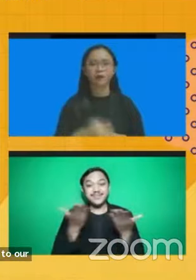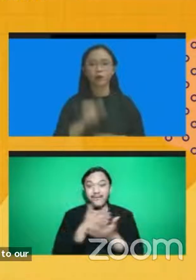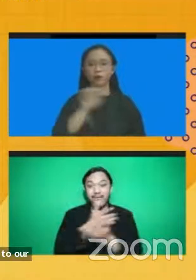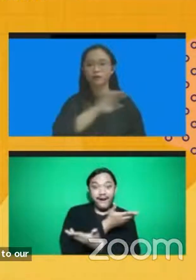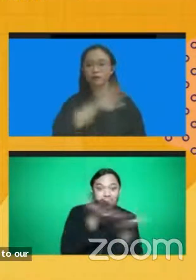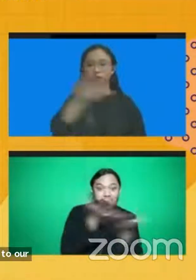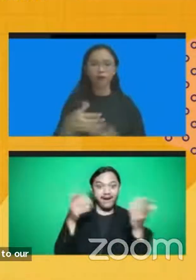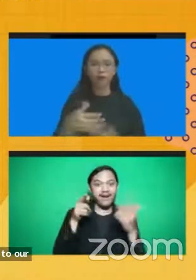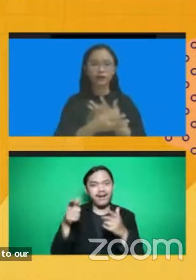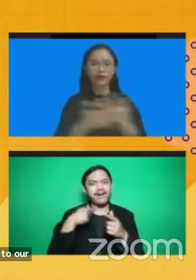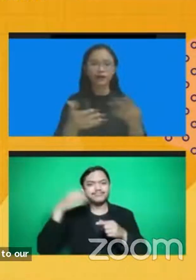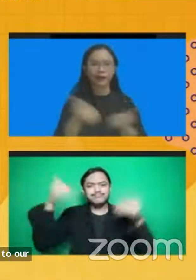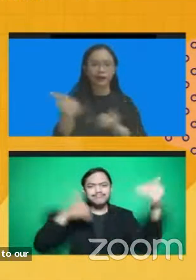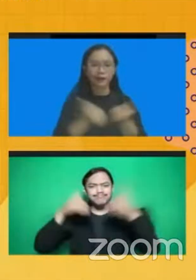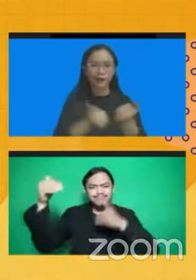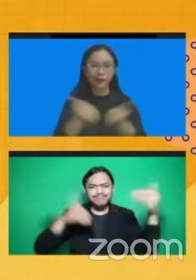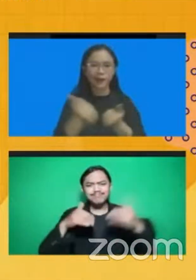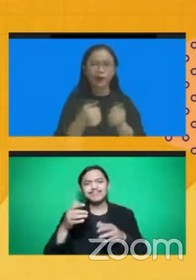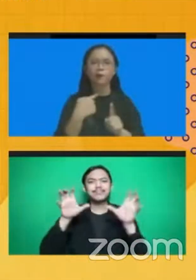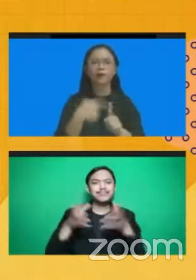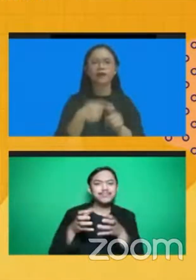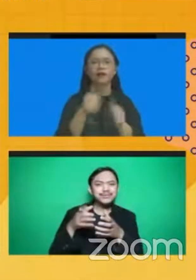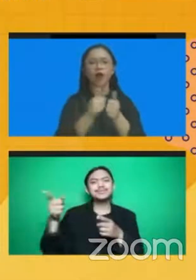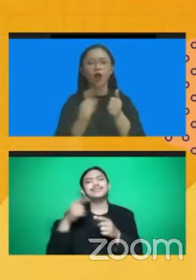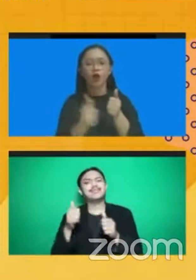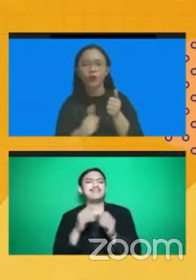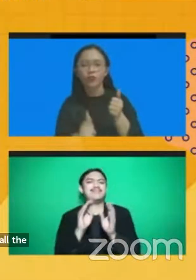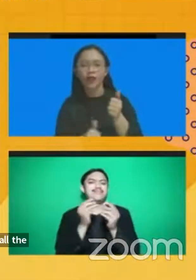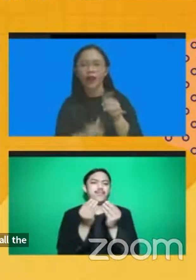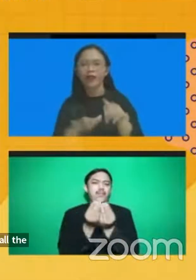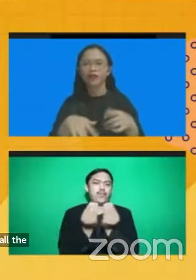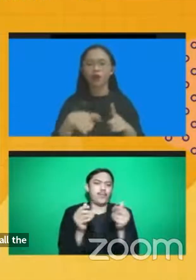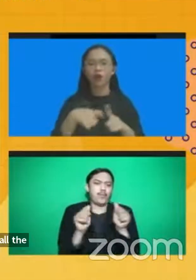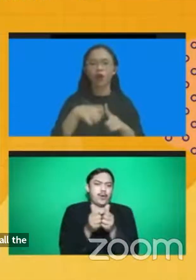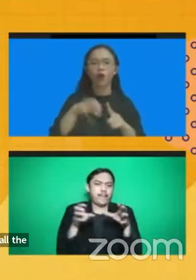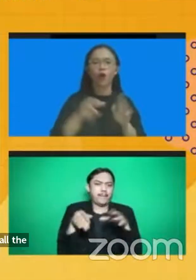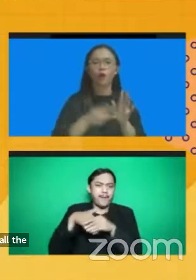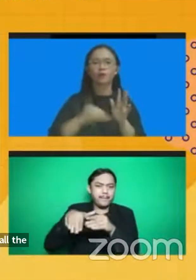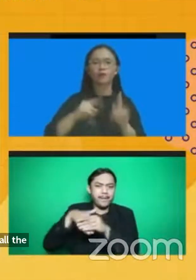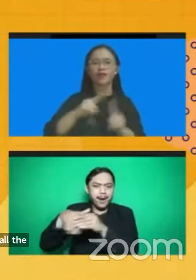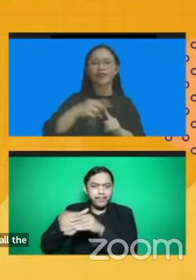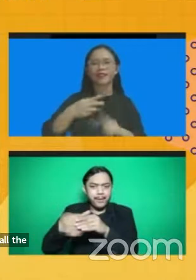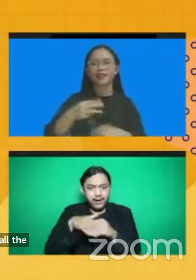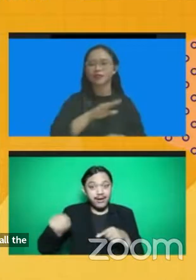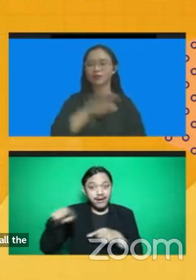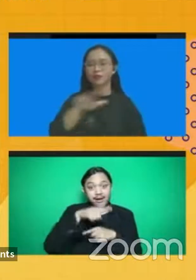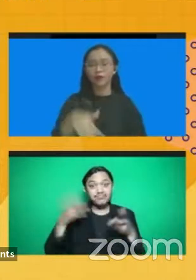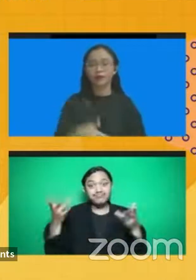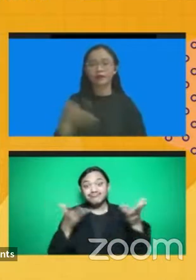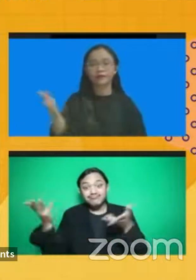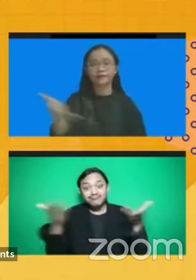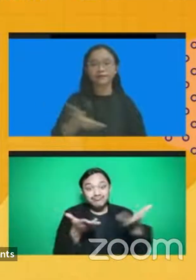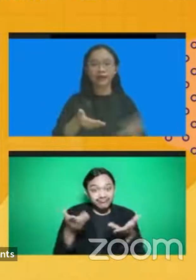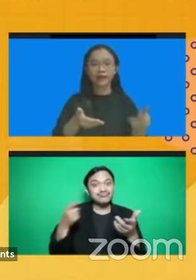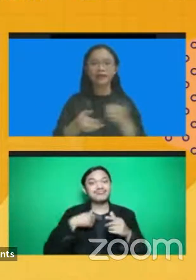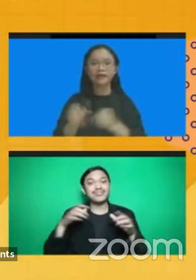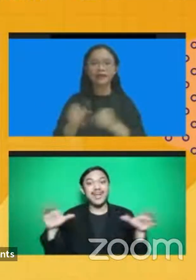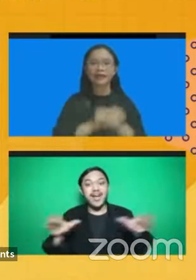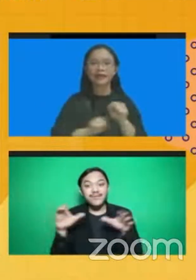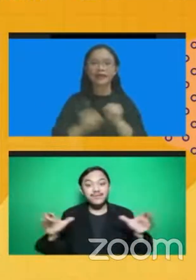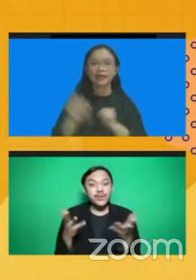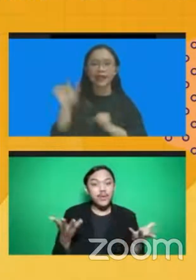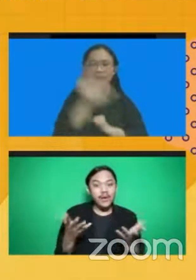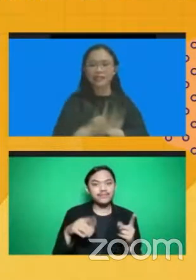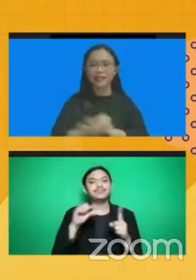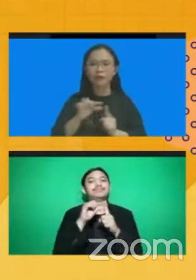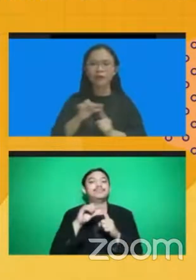all the participants. Welcome to Asia Pacific Digital Sexuality Education or DSE Activities 2022.